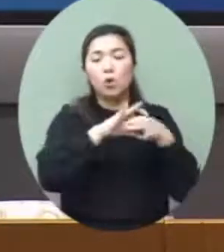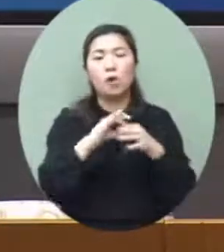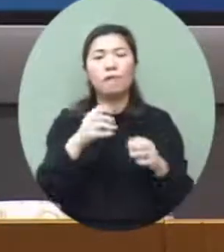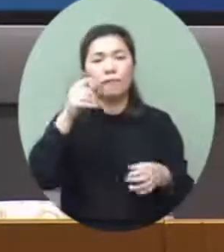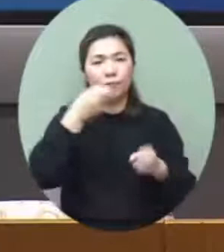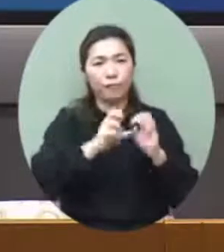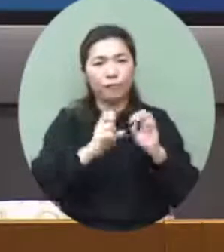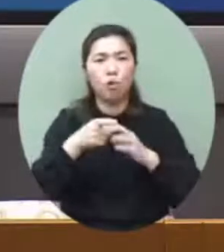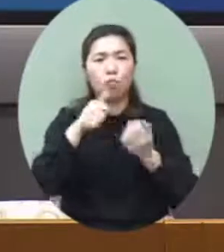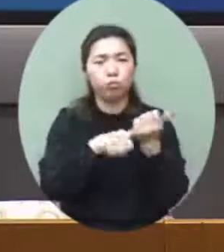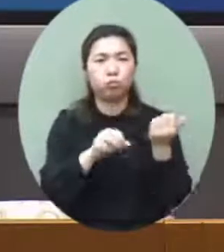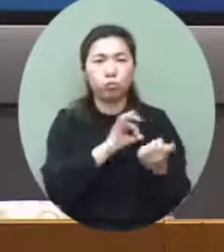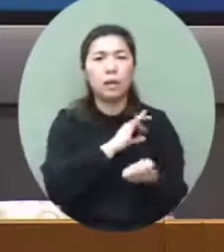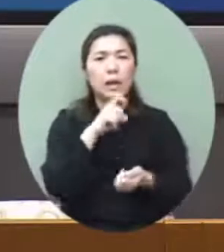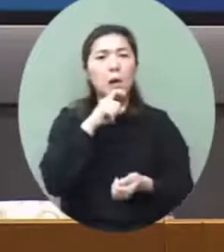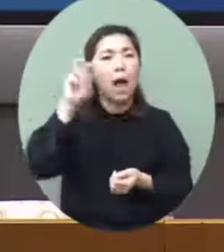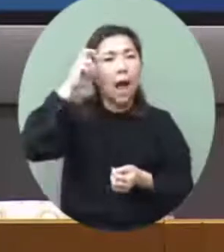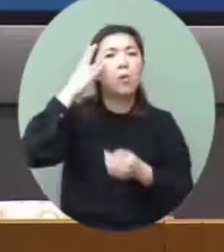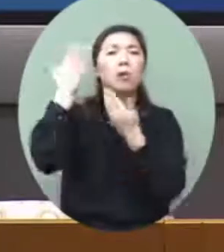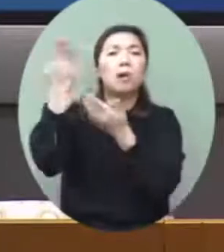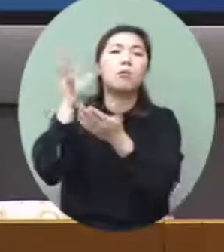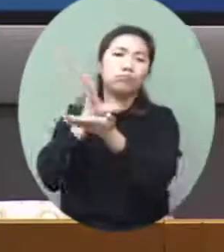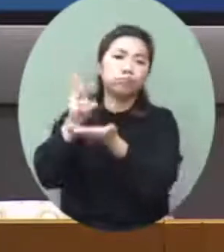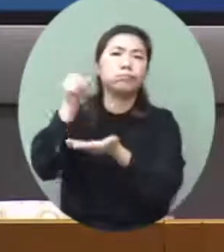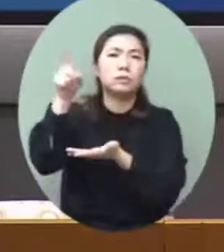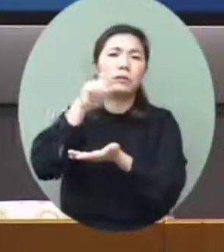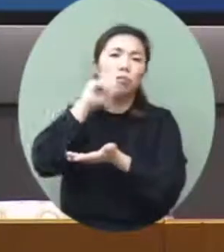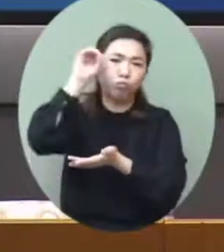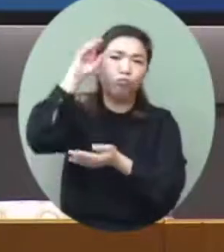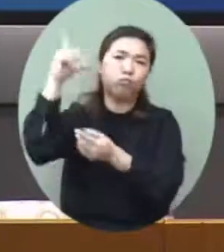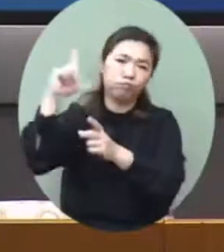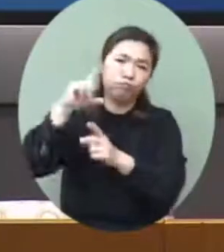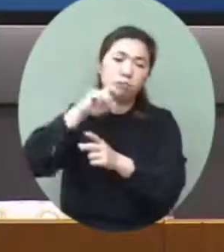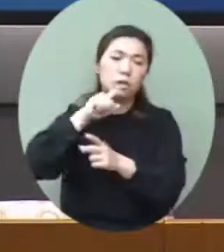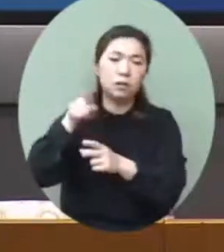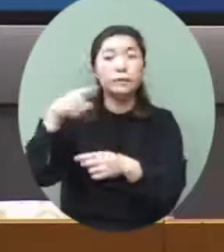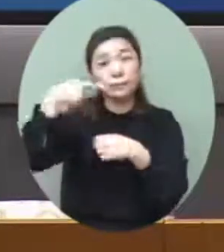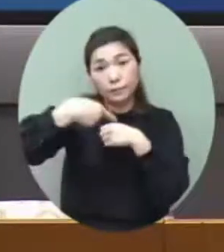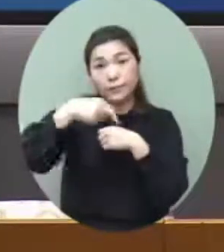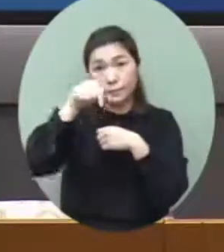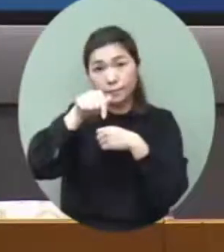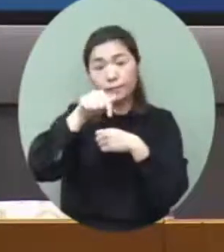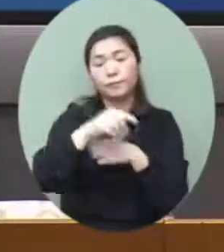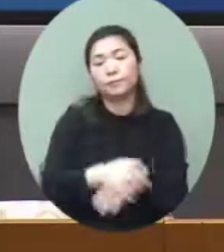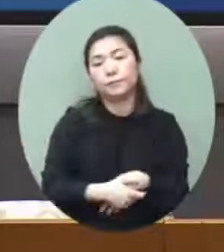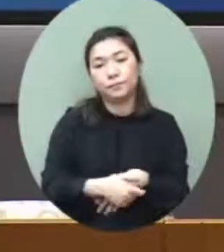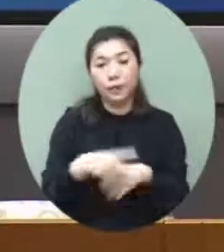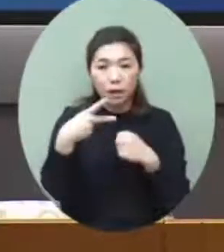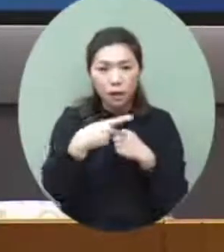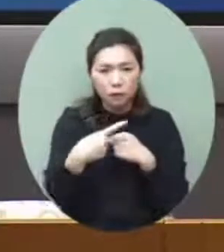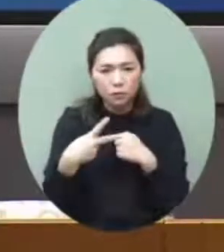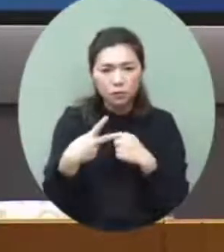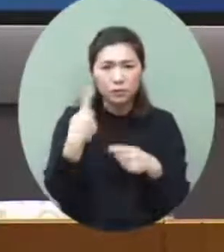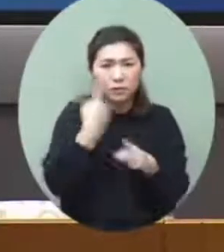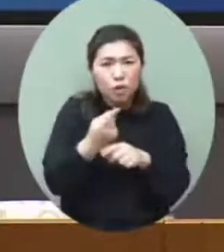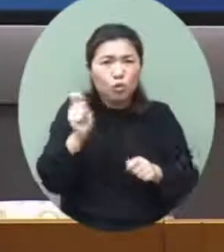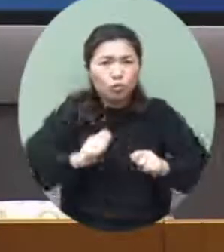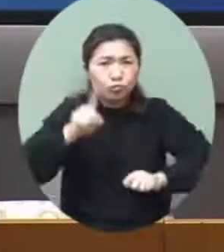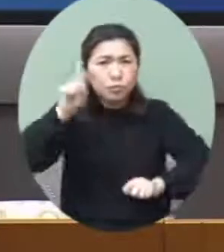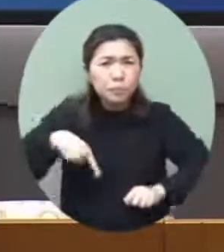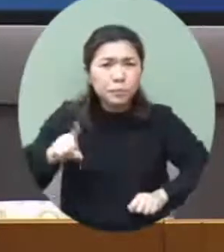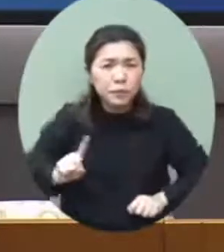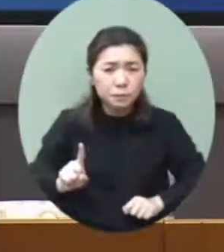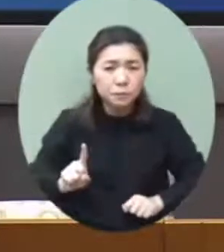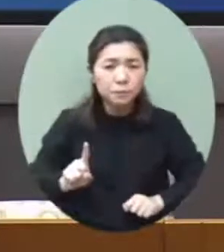The Joint Scientific Committee have got their considerations and